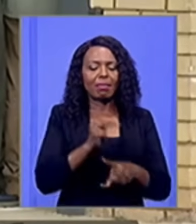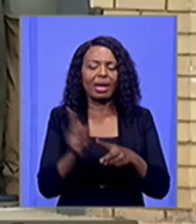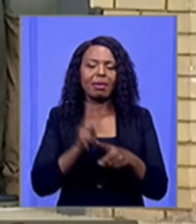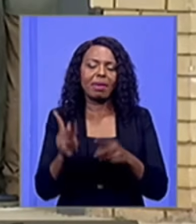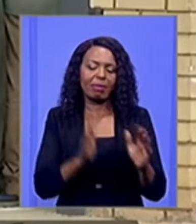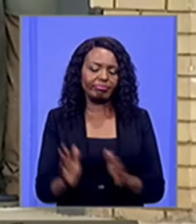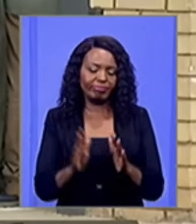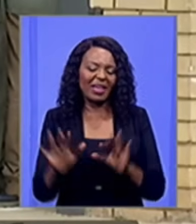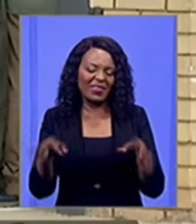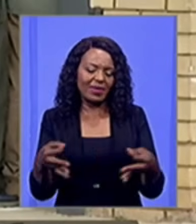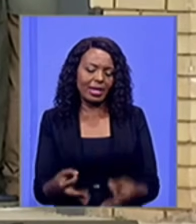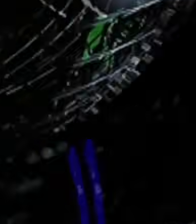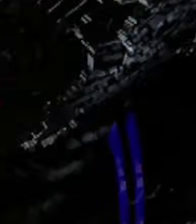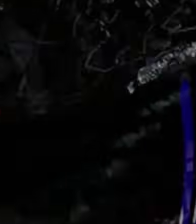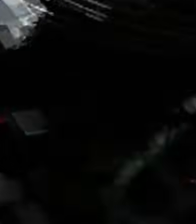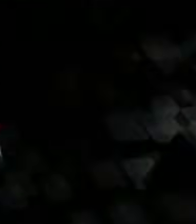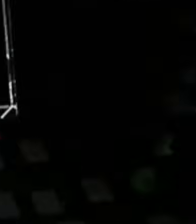tsa ho boloka bafu hosane.